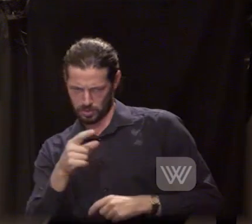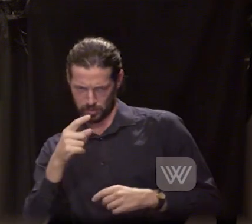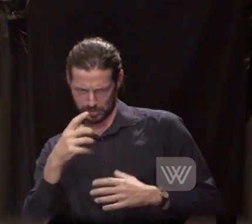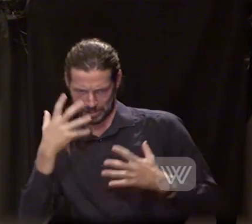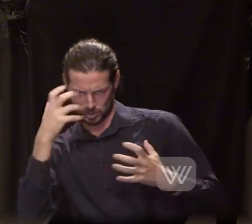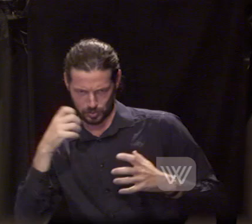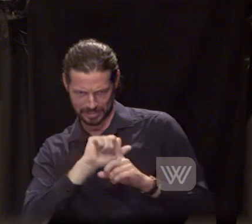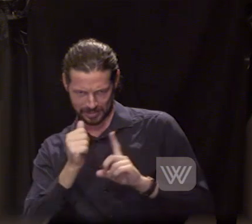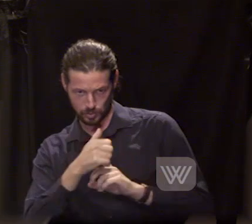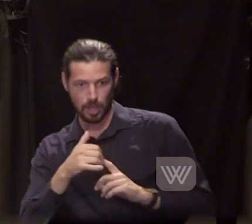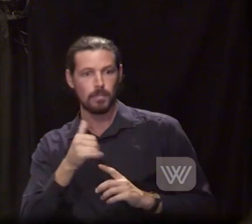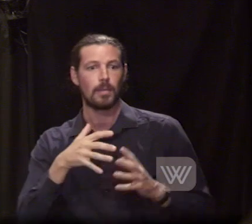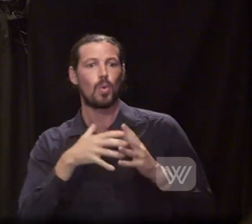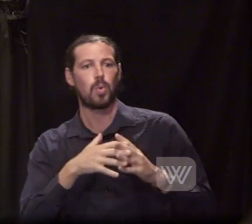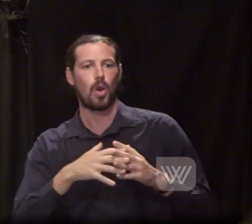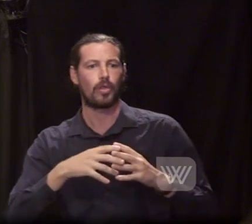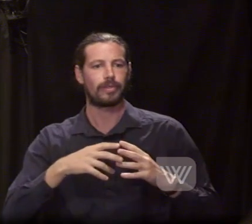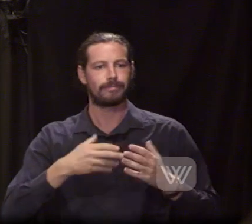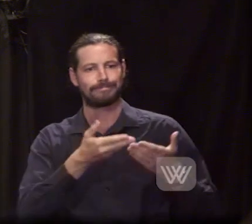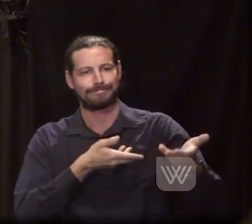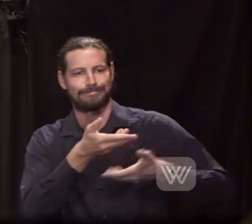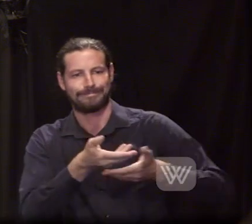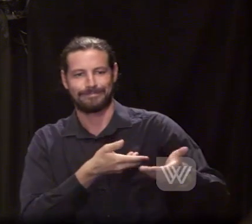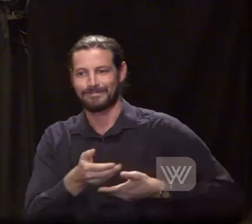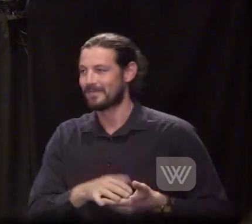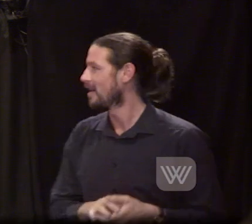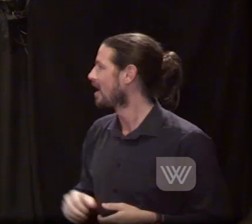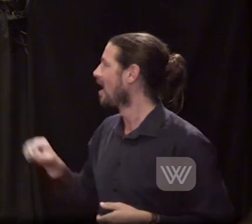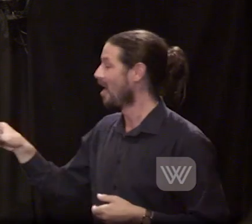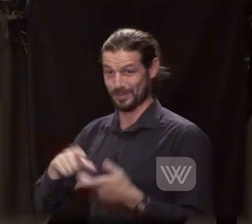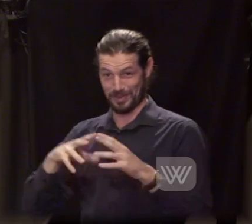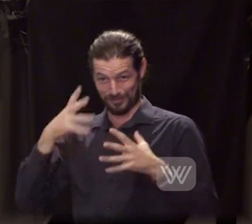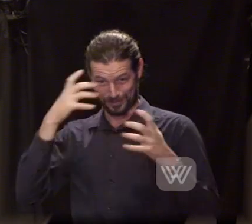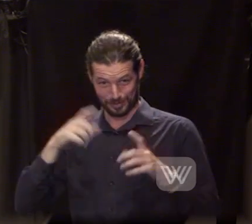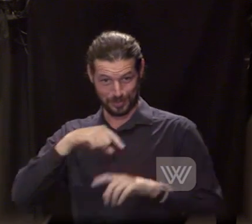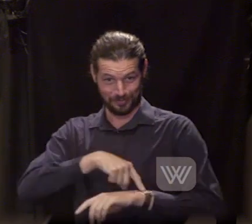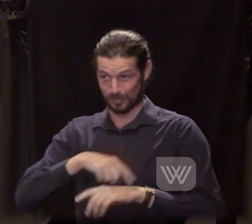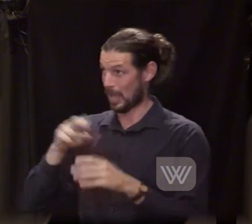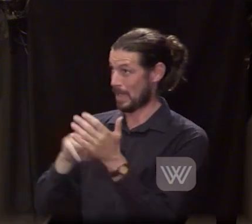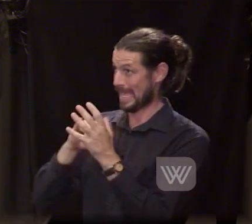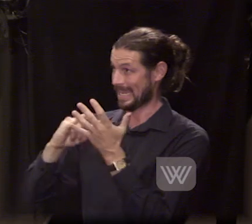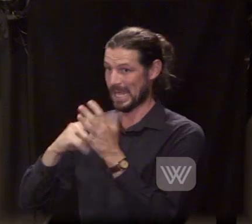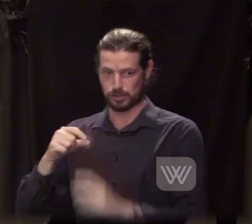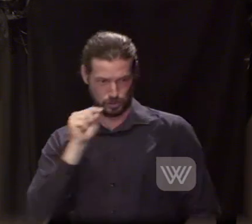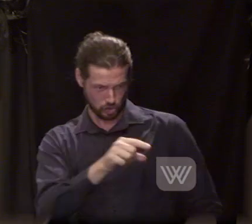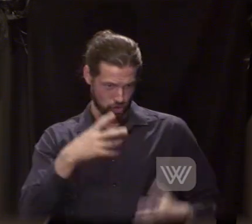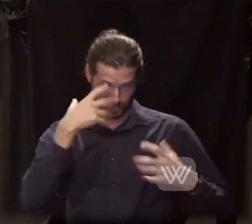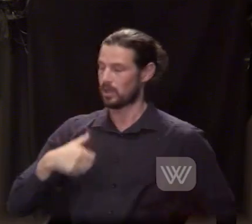situation right now. And which must be incredibly helpful in a stressful situation, right? Like, being told you're stressed, you're like, no